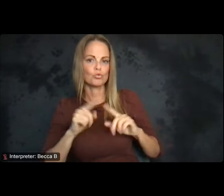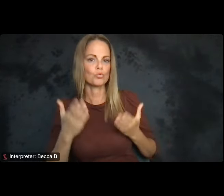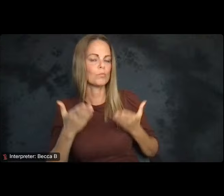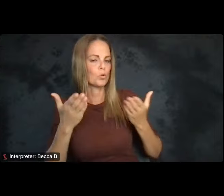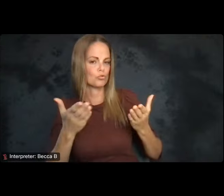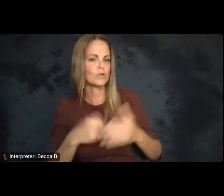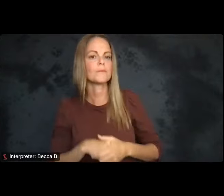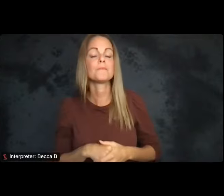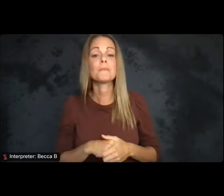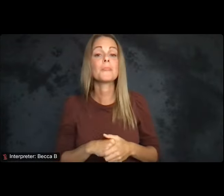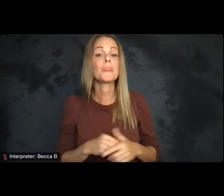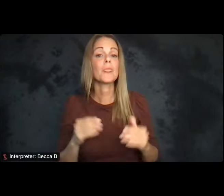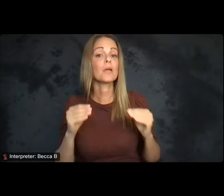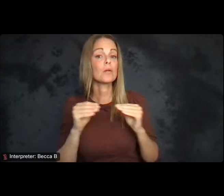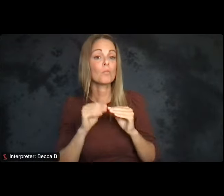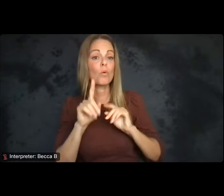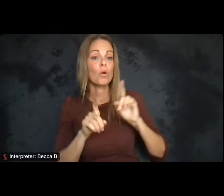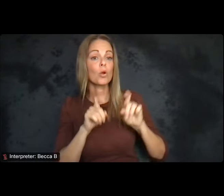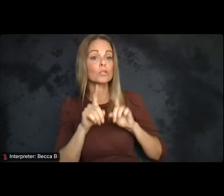okay. Any further questions?